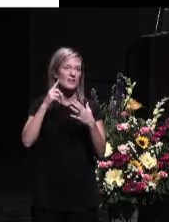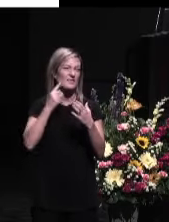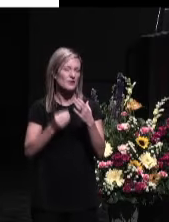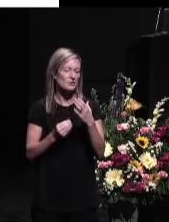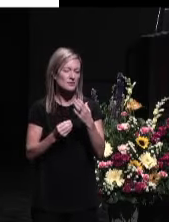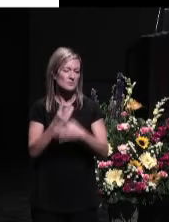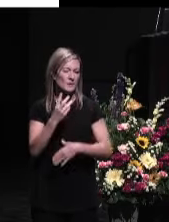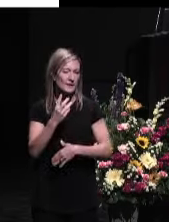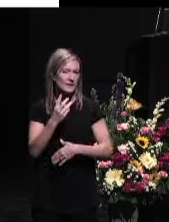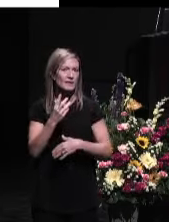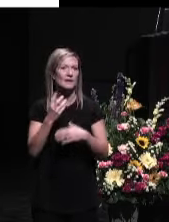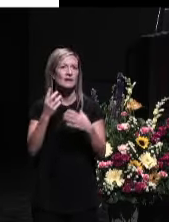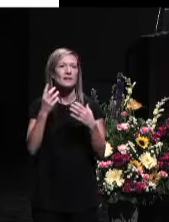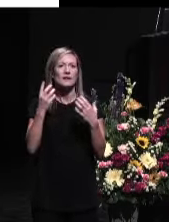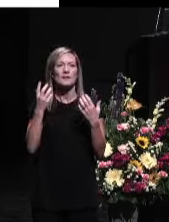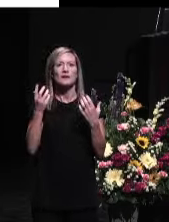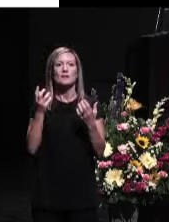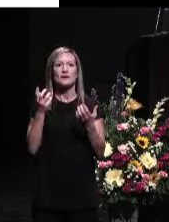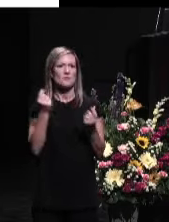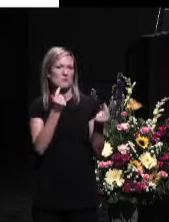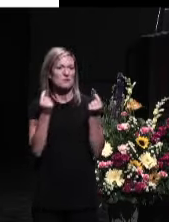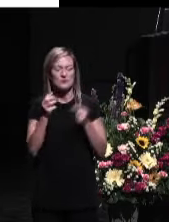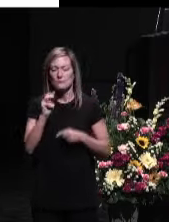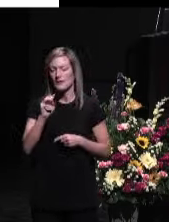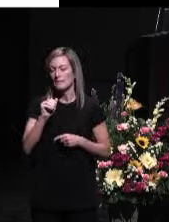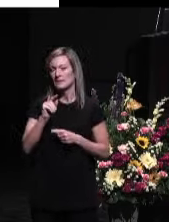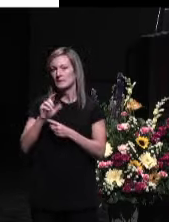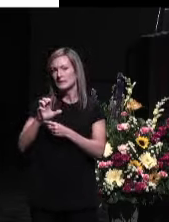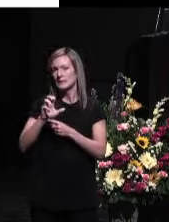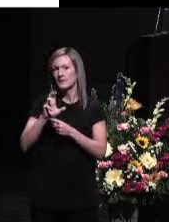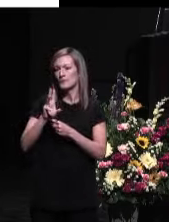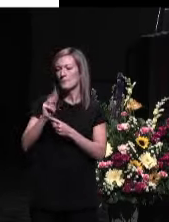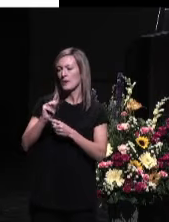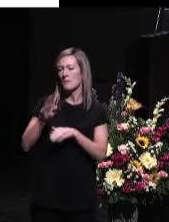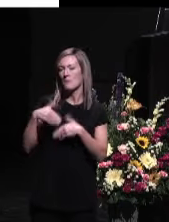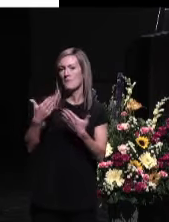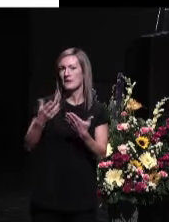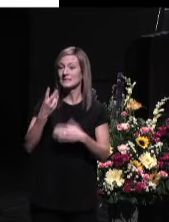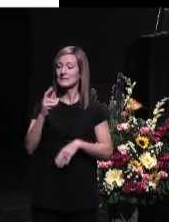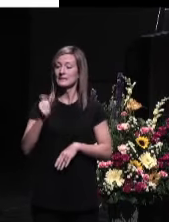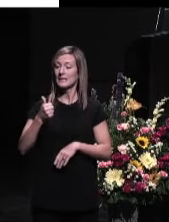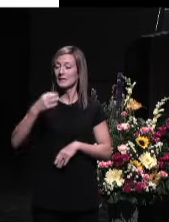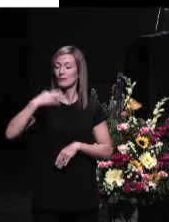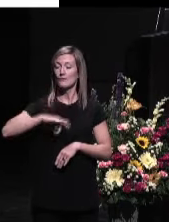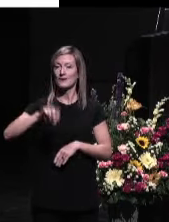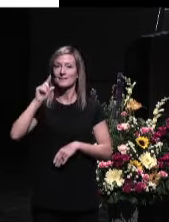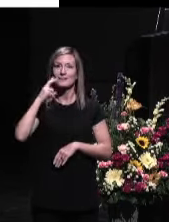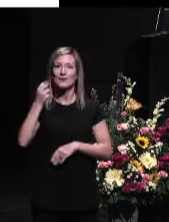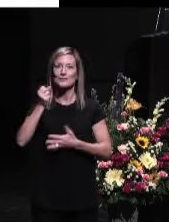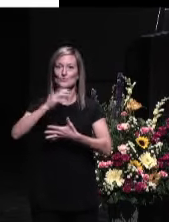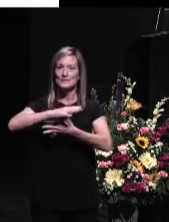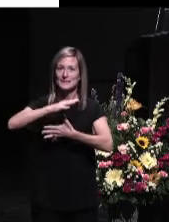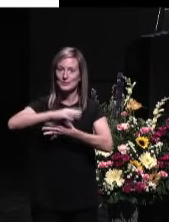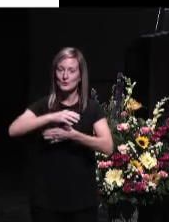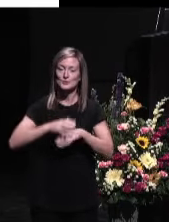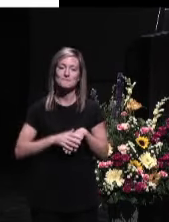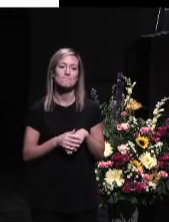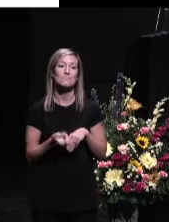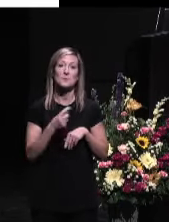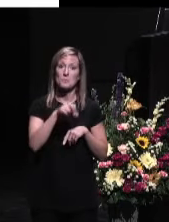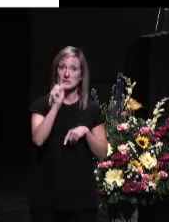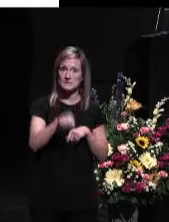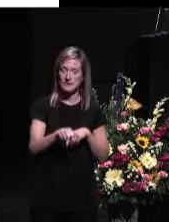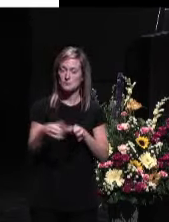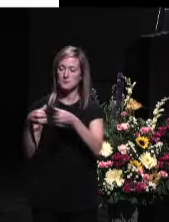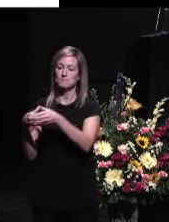MATC delivered 10 credits for high school seniors. It was one semester. The students came to both campuses. We